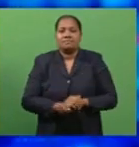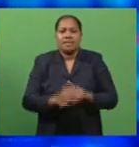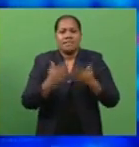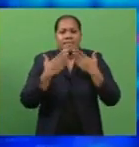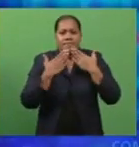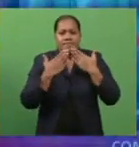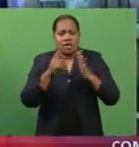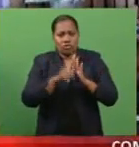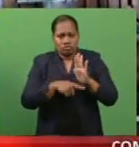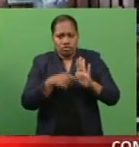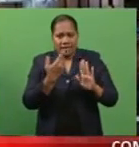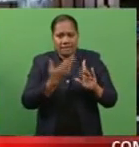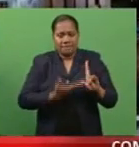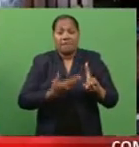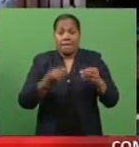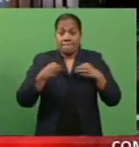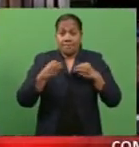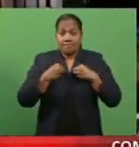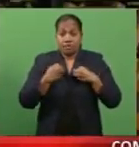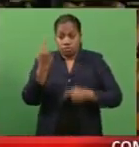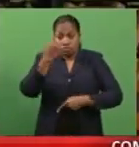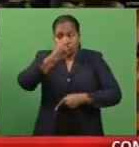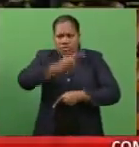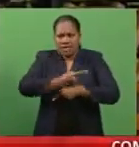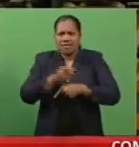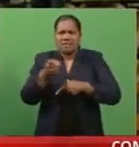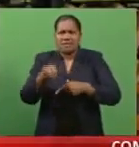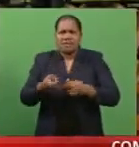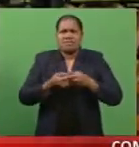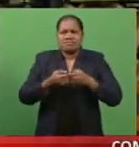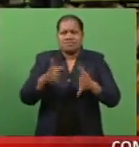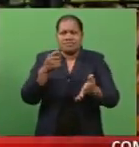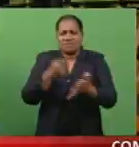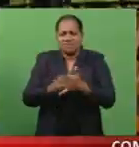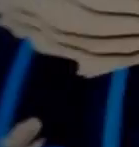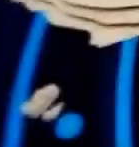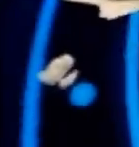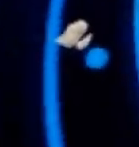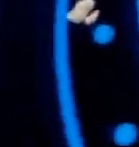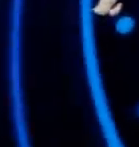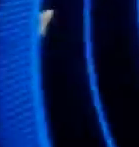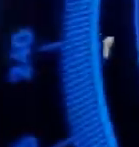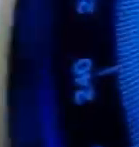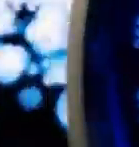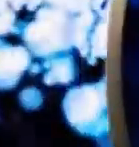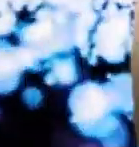In business tonight, resort suffers from loss of revenue.